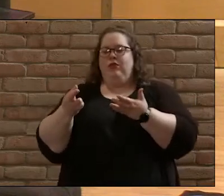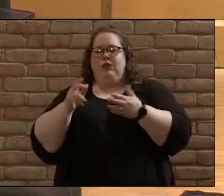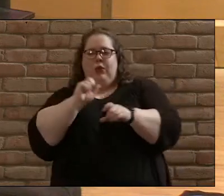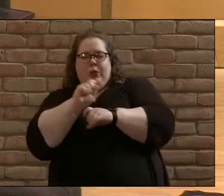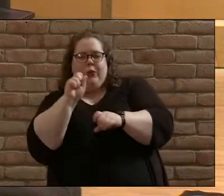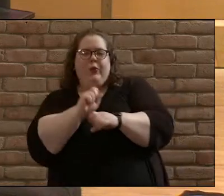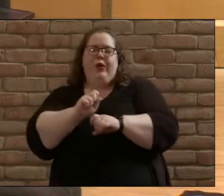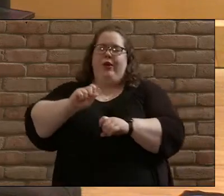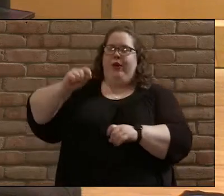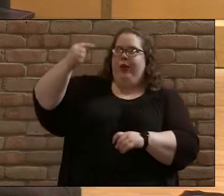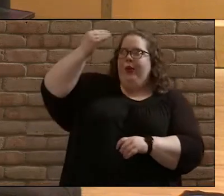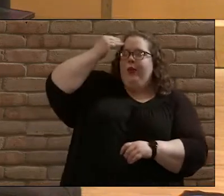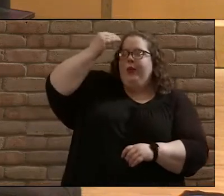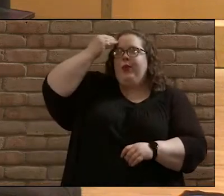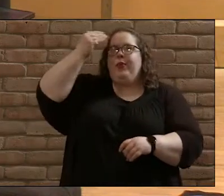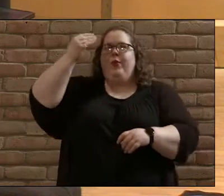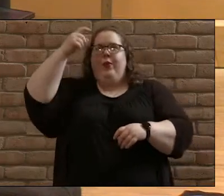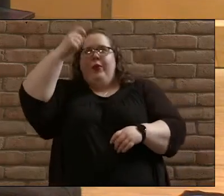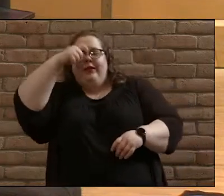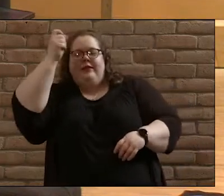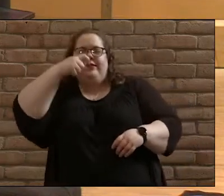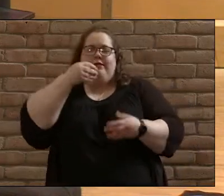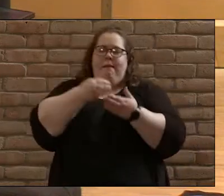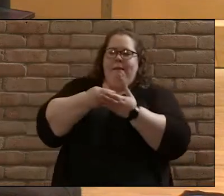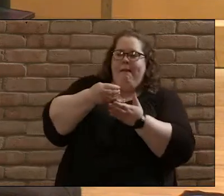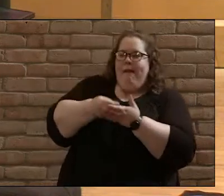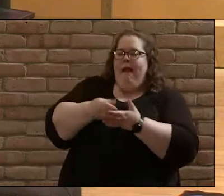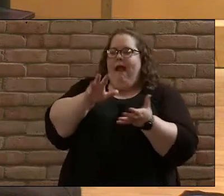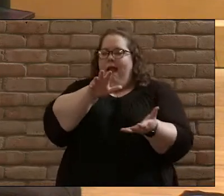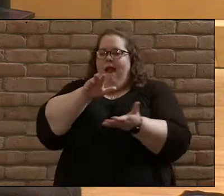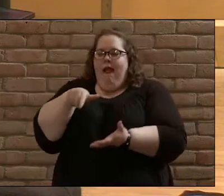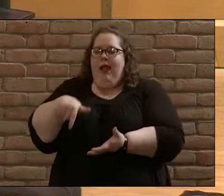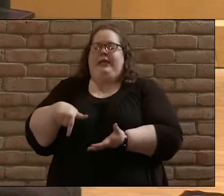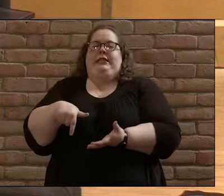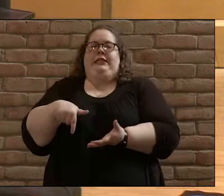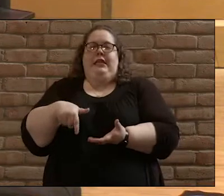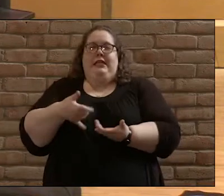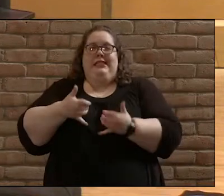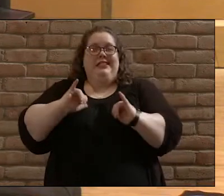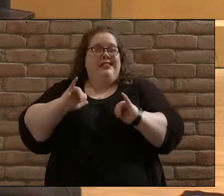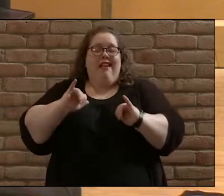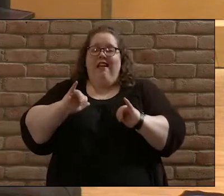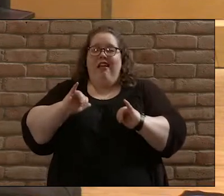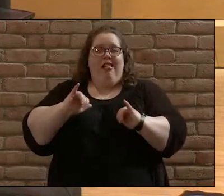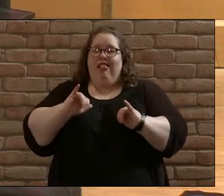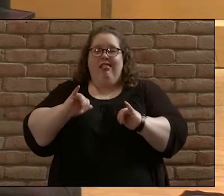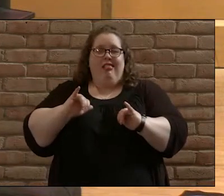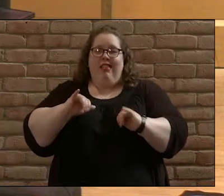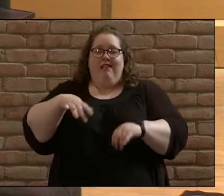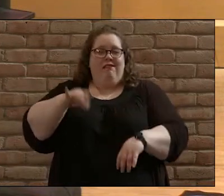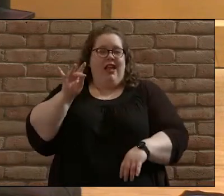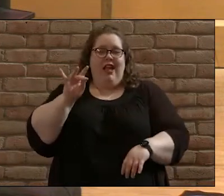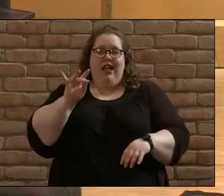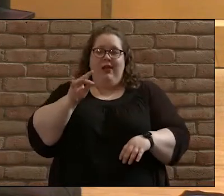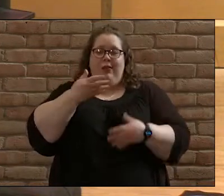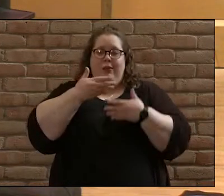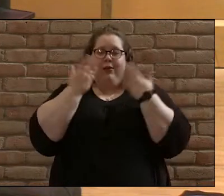his wisdom and his money that he had, even he came up short in his